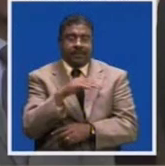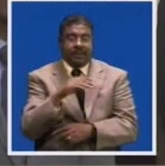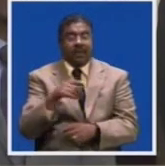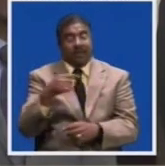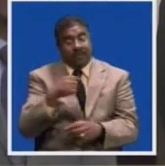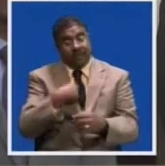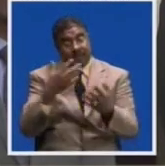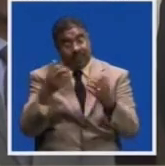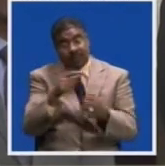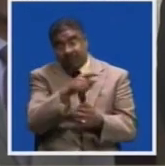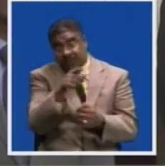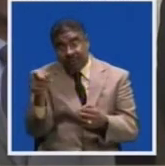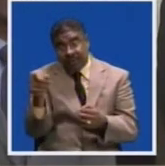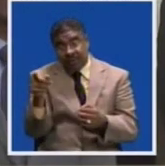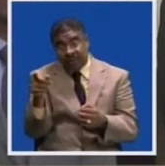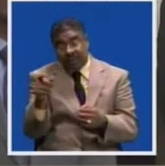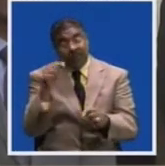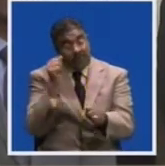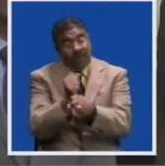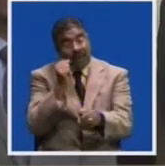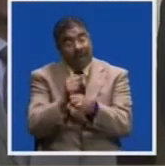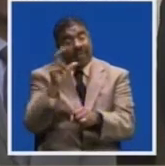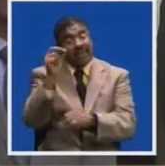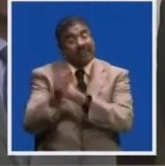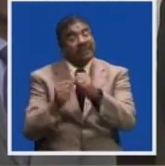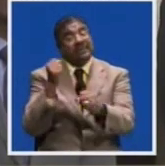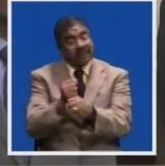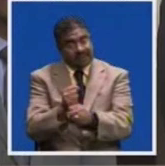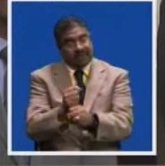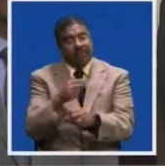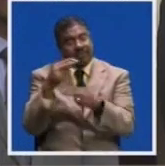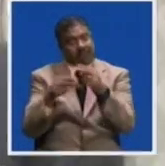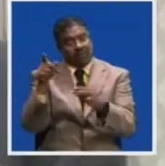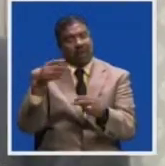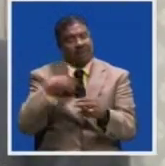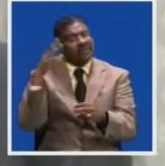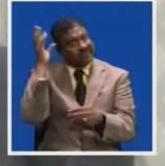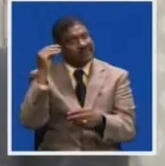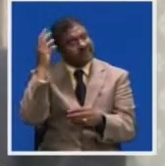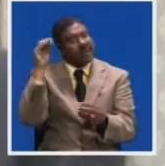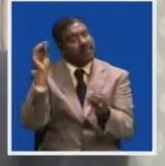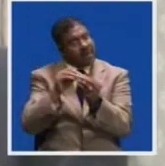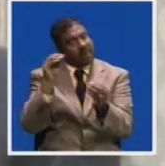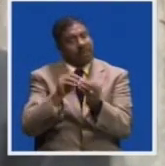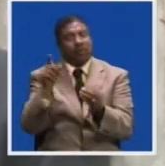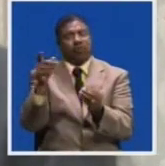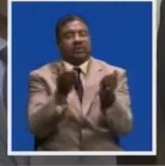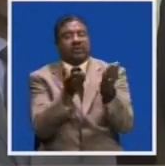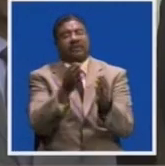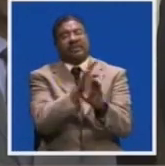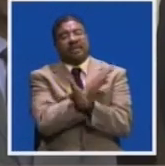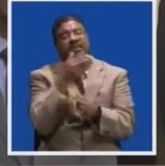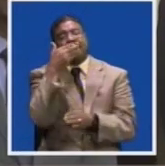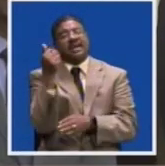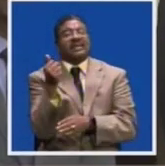public service, which spans over 30 years, you will be able to make valuable contributions to the implementation of the country's 7th National Development Plan. I